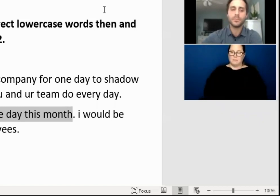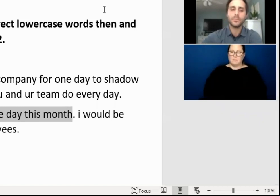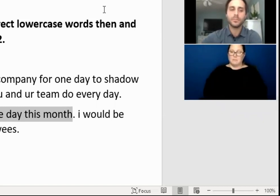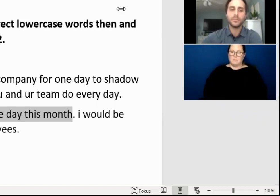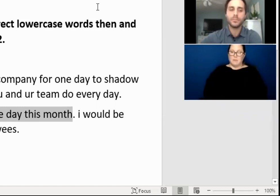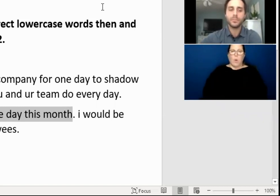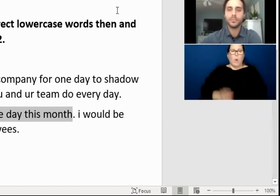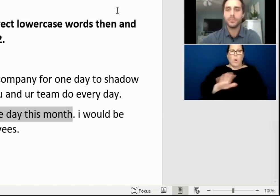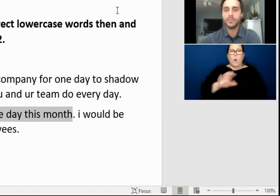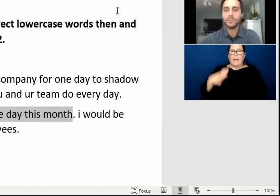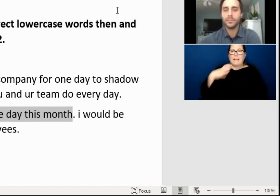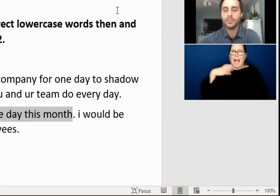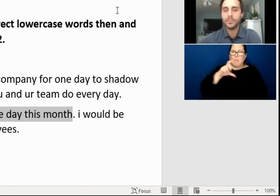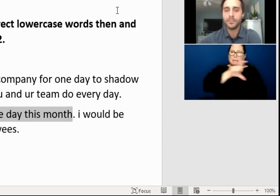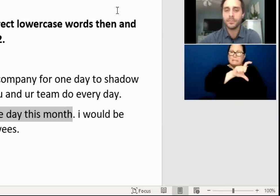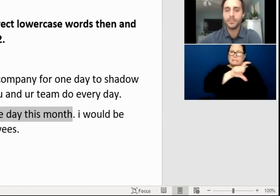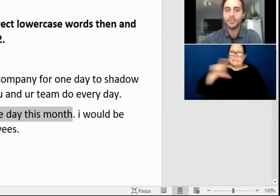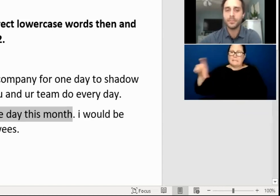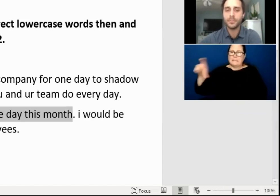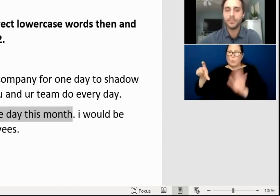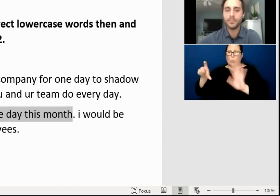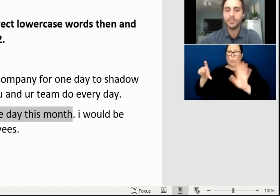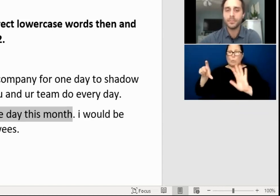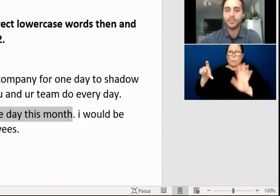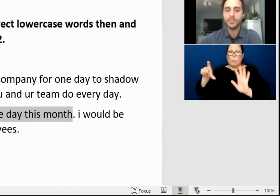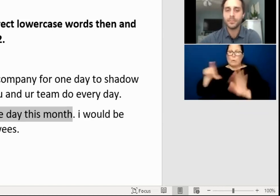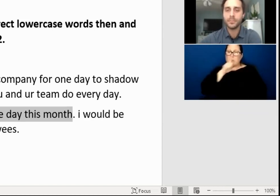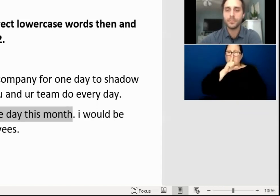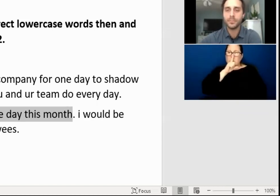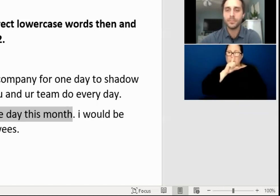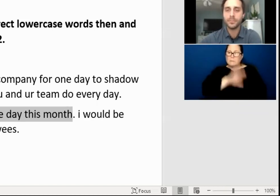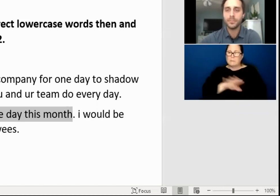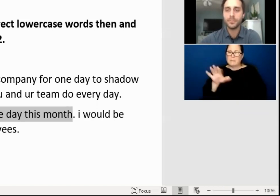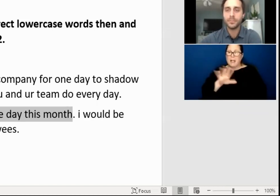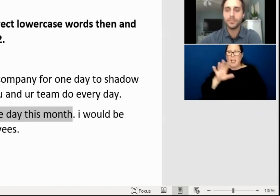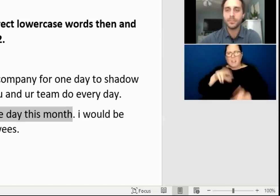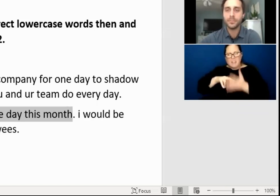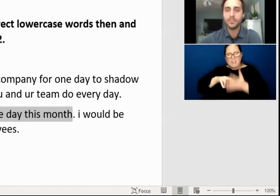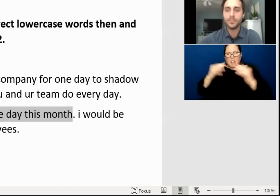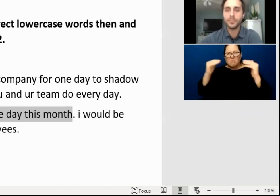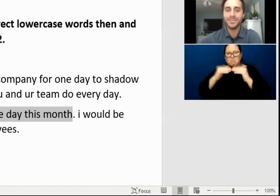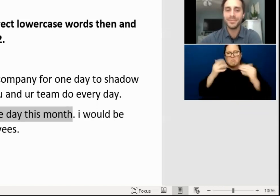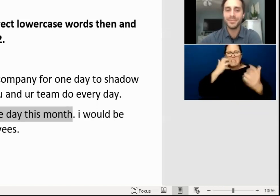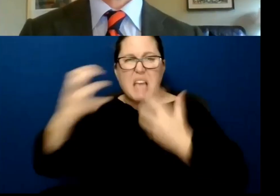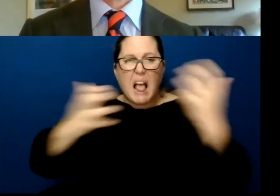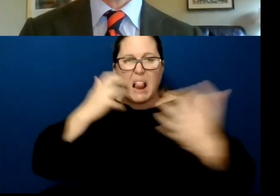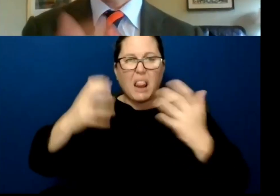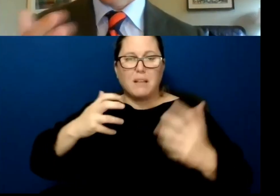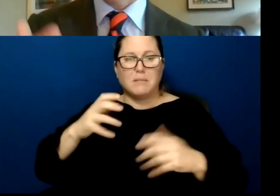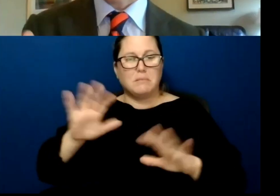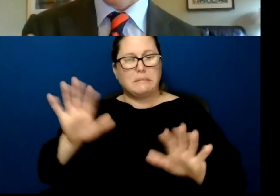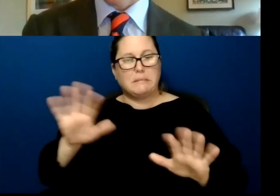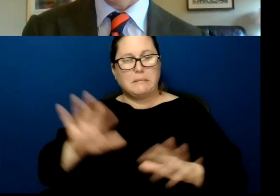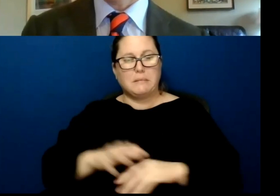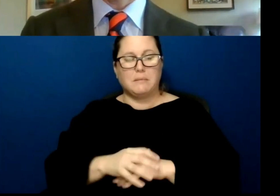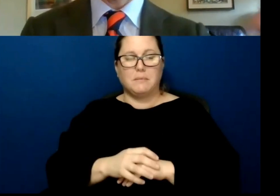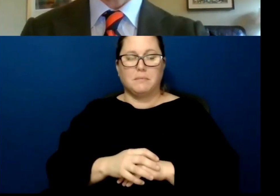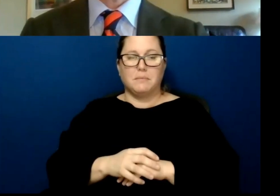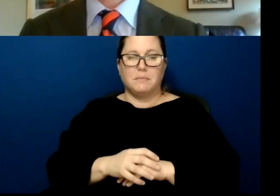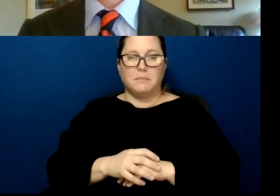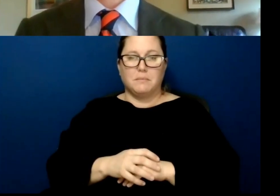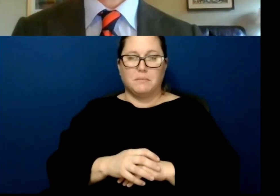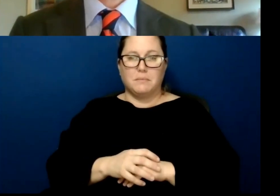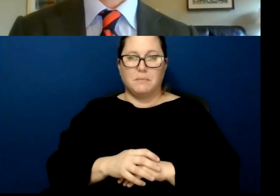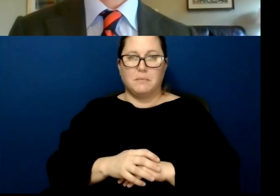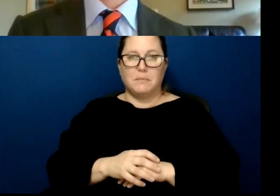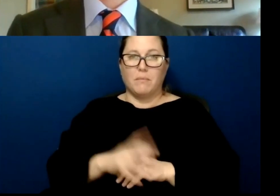all capital letters. Okay, that's not what we want to see. That's like you're yelling at the person. Let me ask our guests as we head for home.